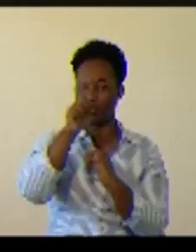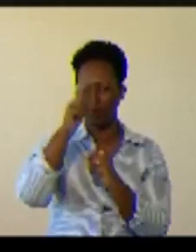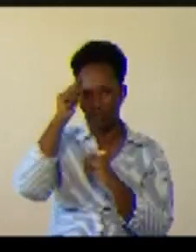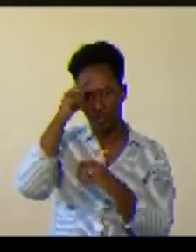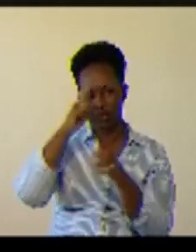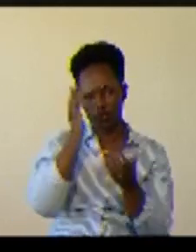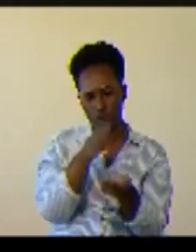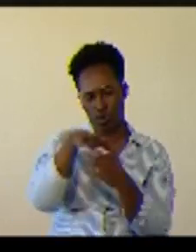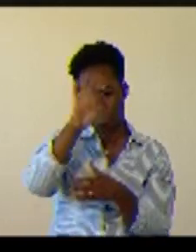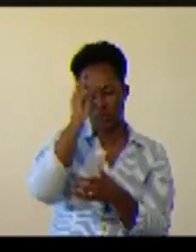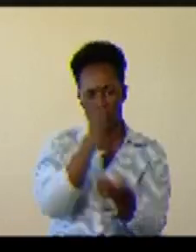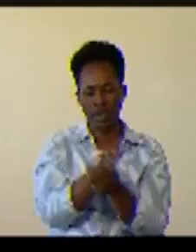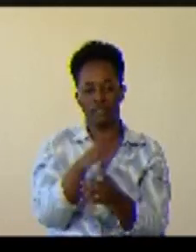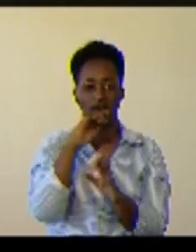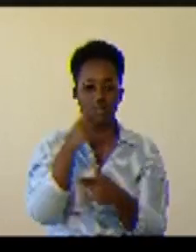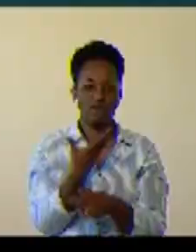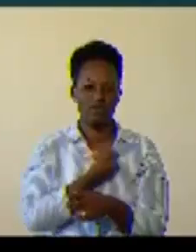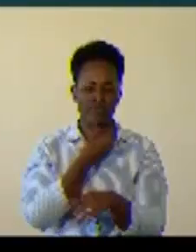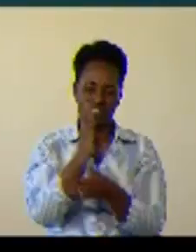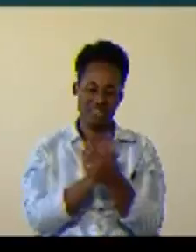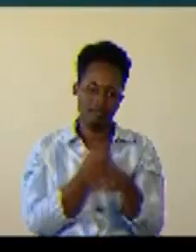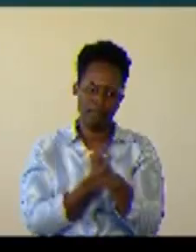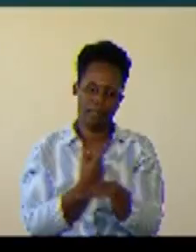answer. You have some seconds.